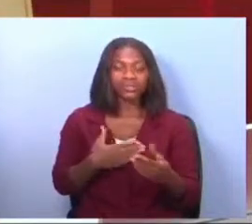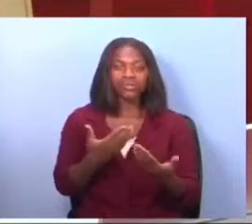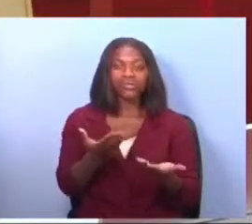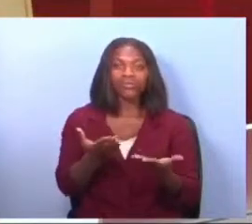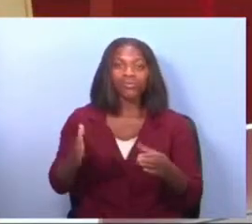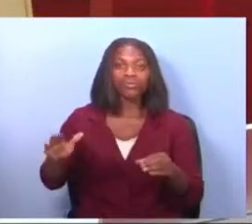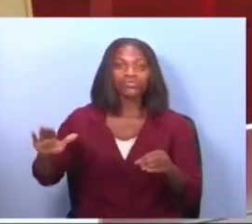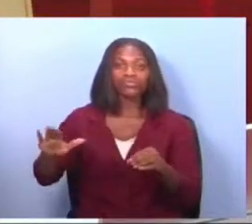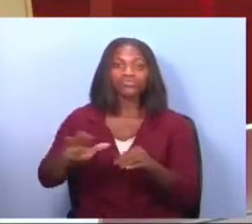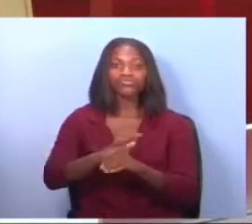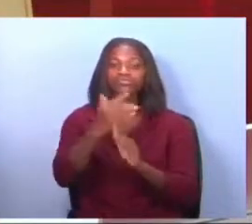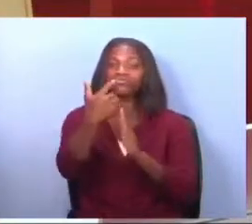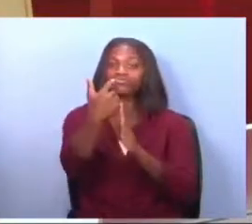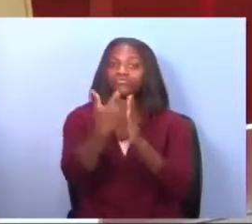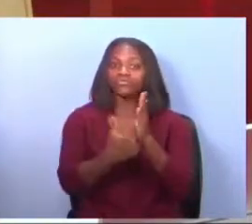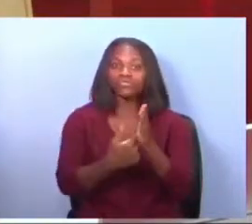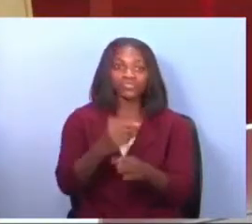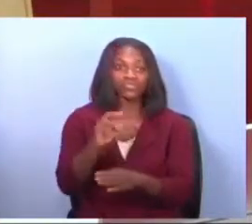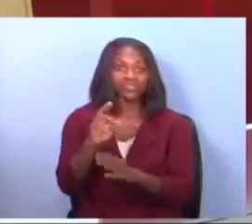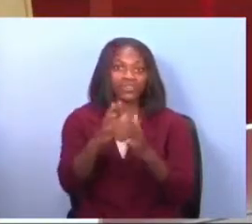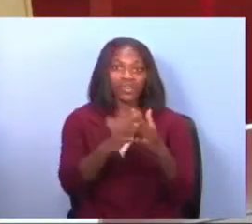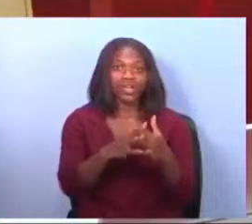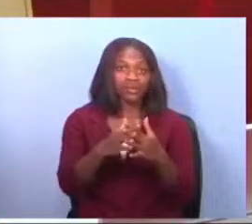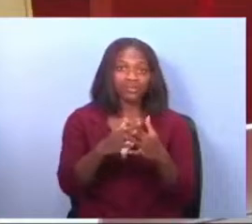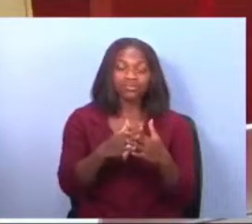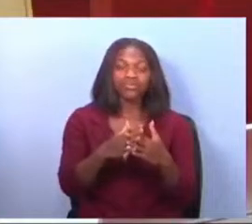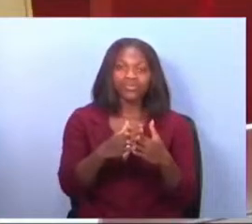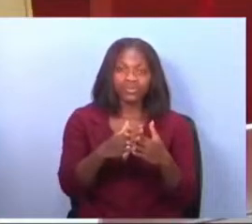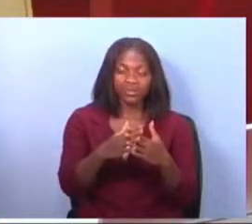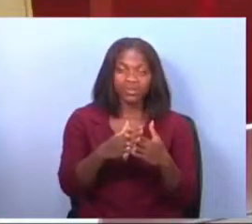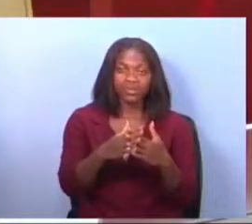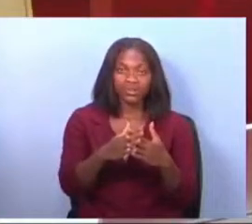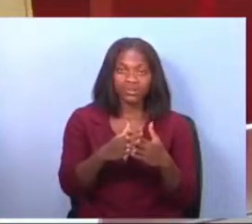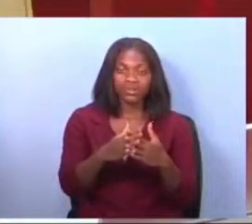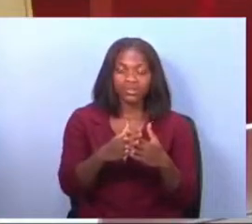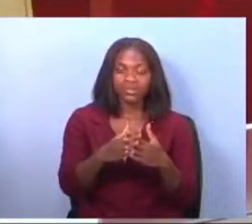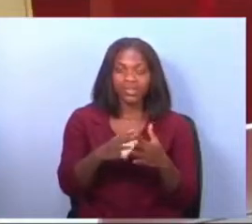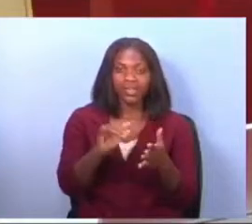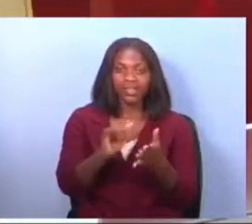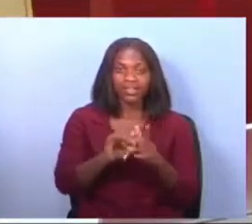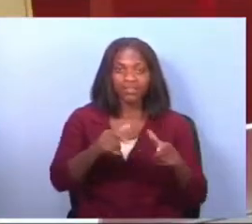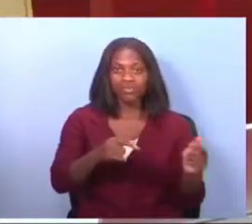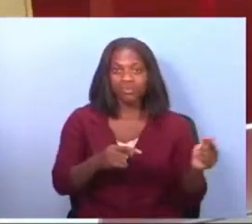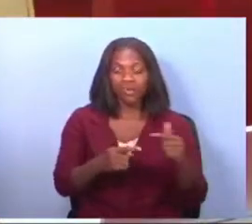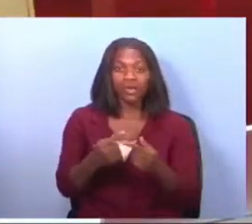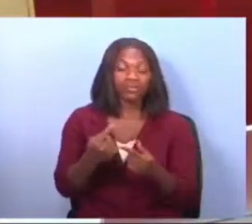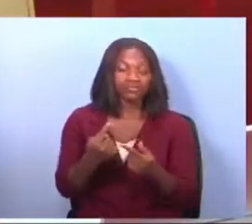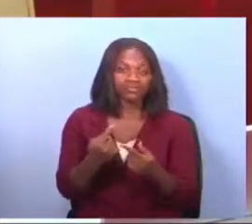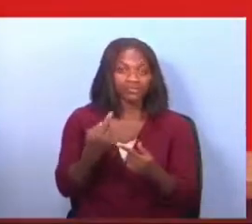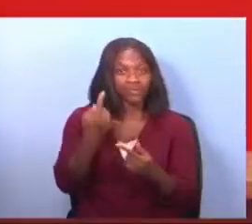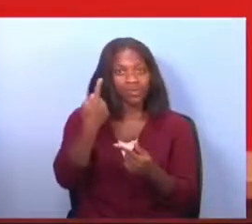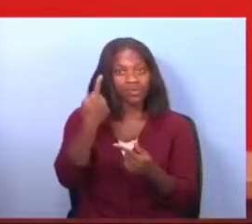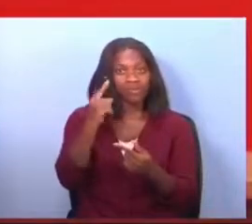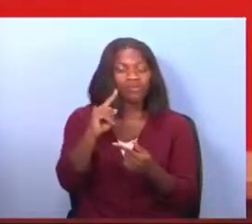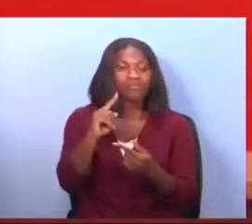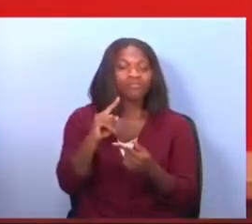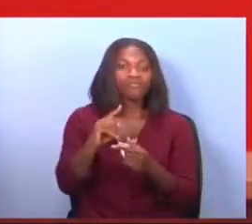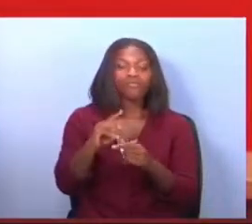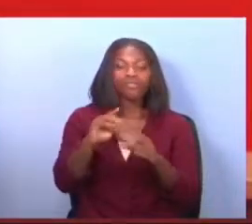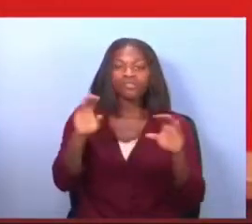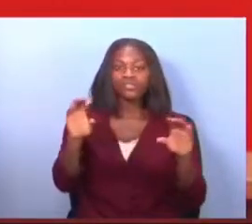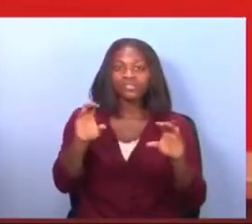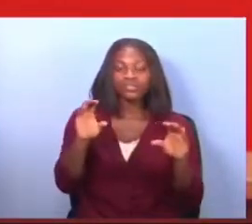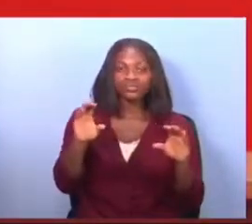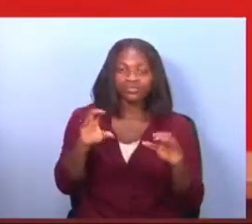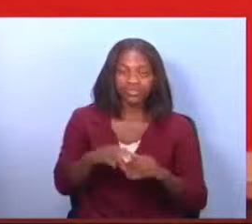of the U.S. delegation captured as corrected yesterday. I thank you, Mr. Speaker. Thank you, Honorable Former Leader. Yesterday,